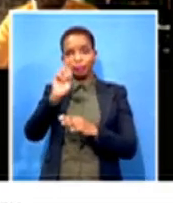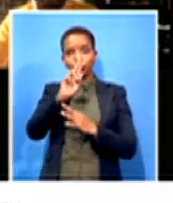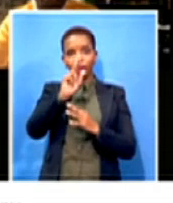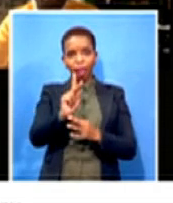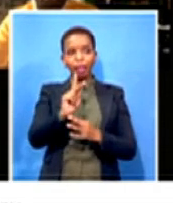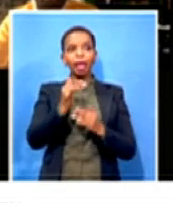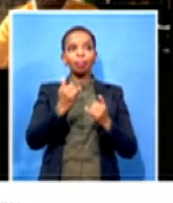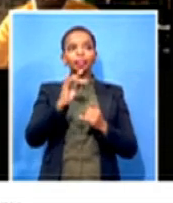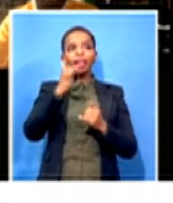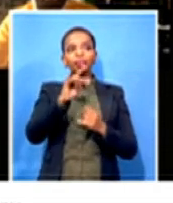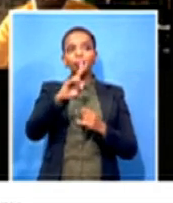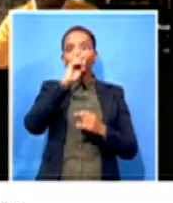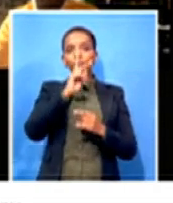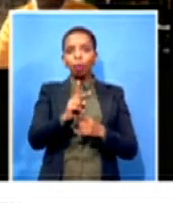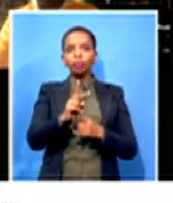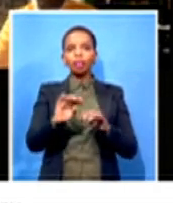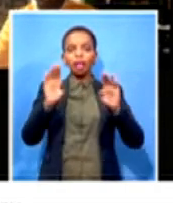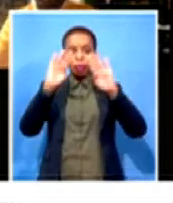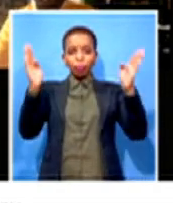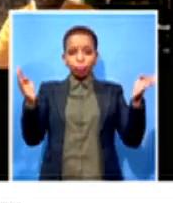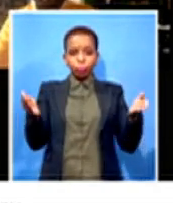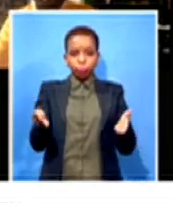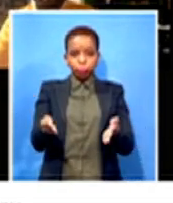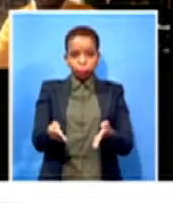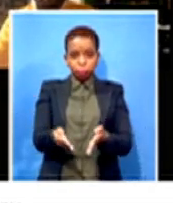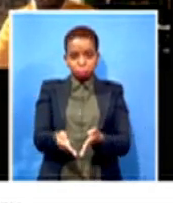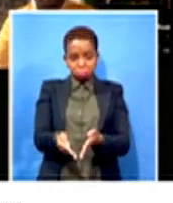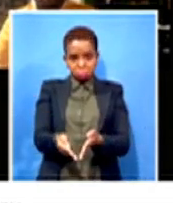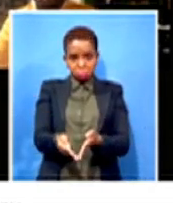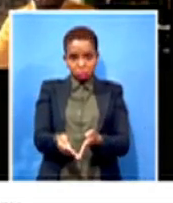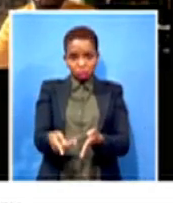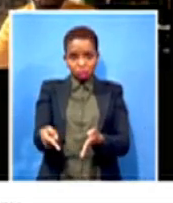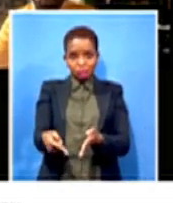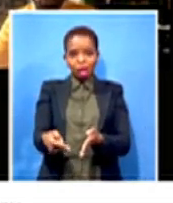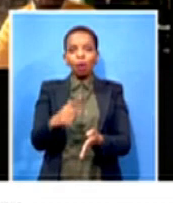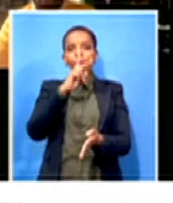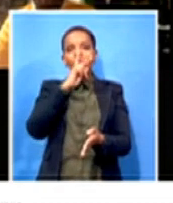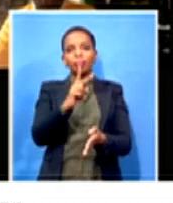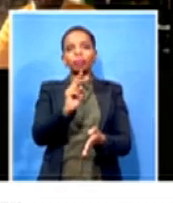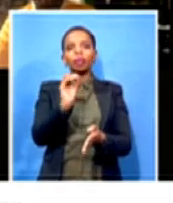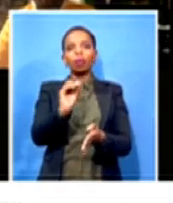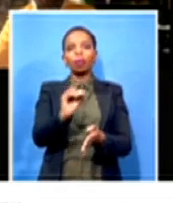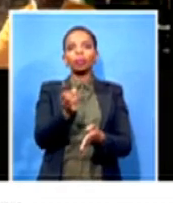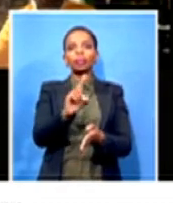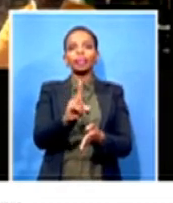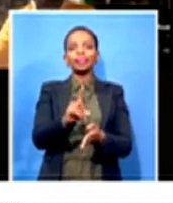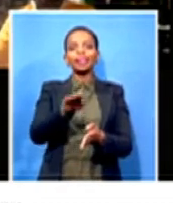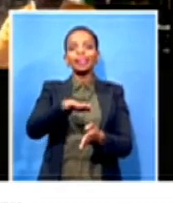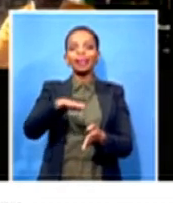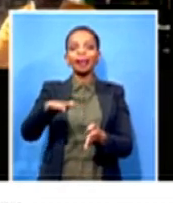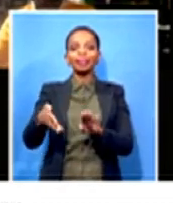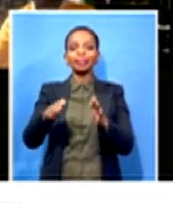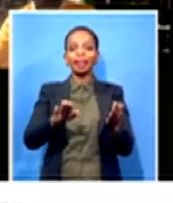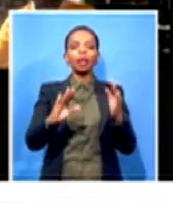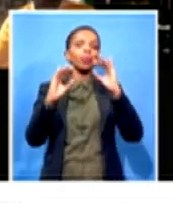19, you can see that there's none of the children died. very few of them were still getting